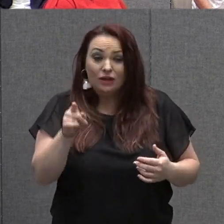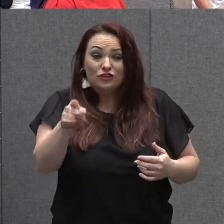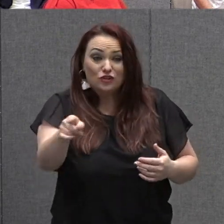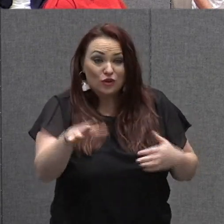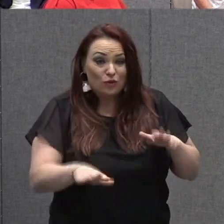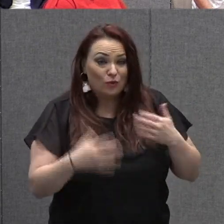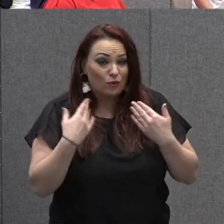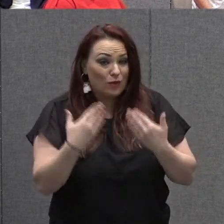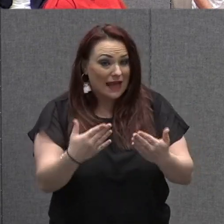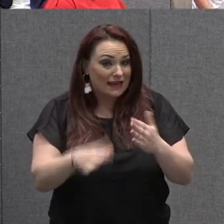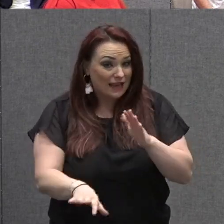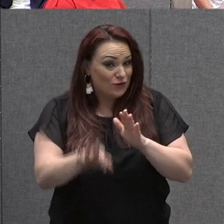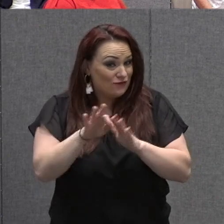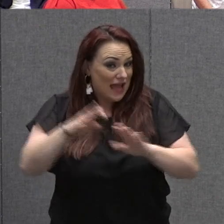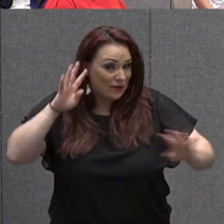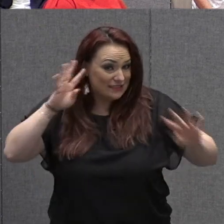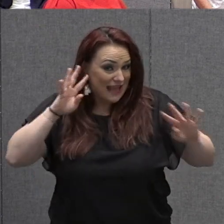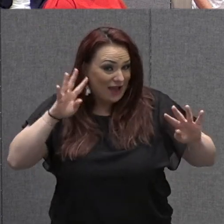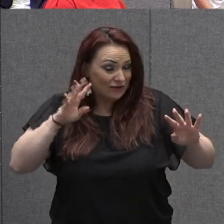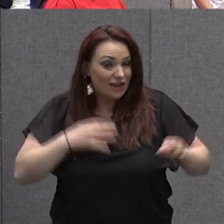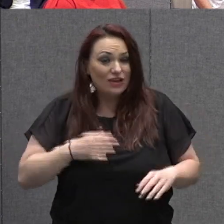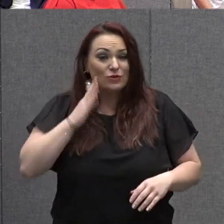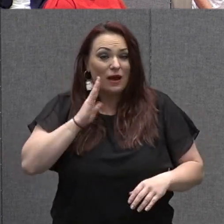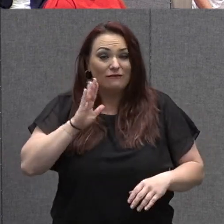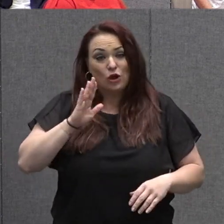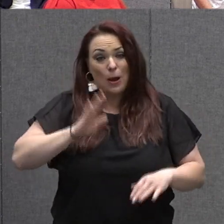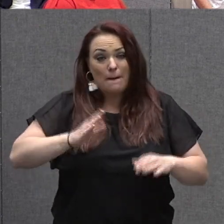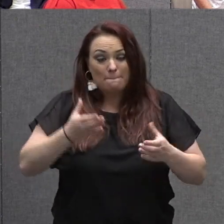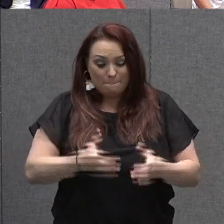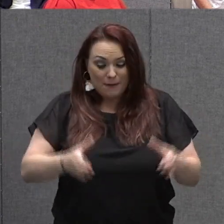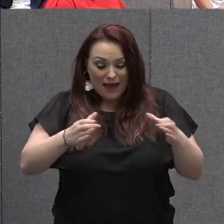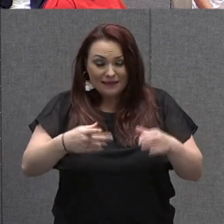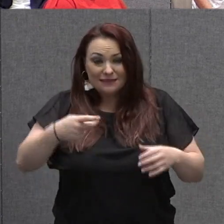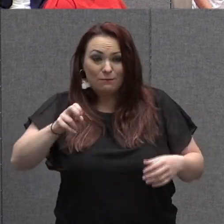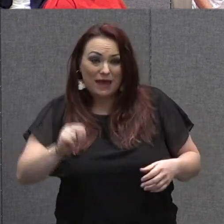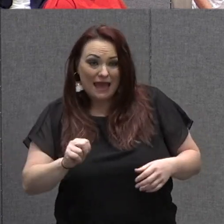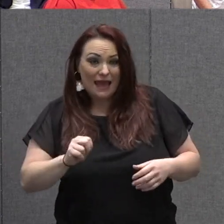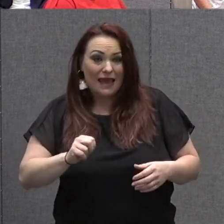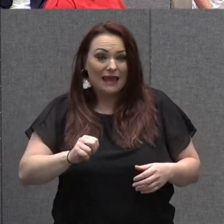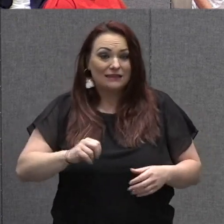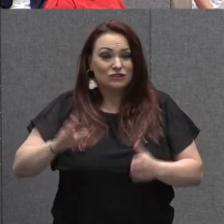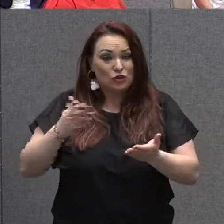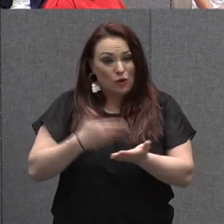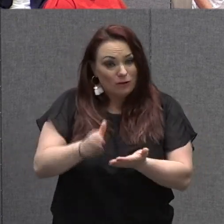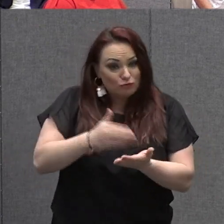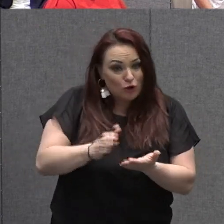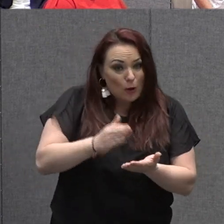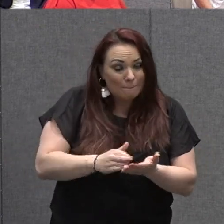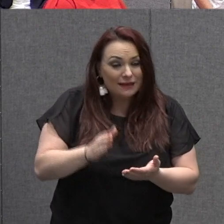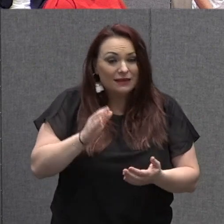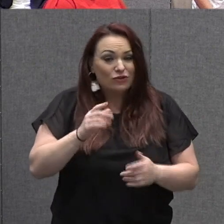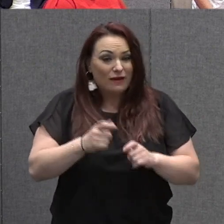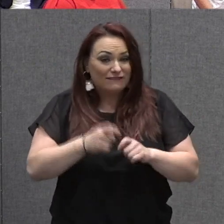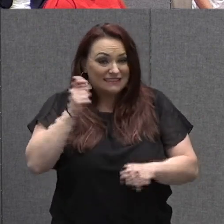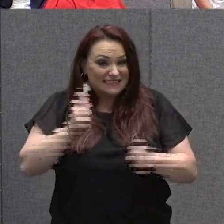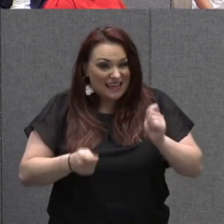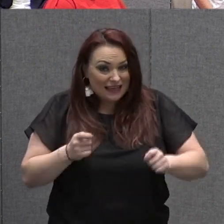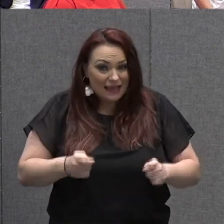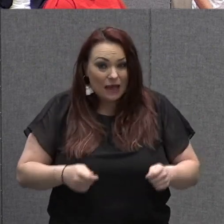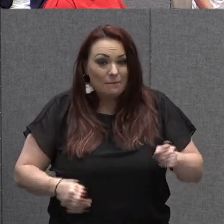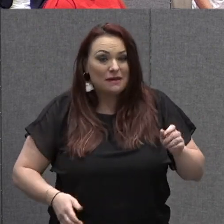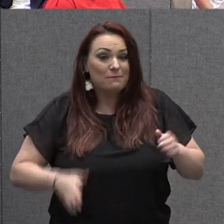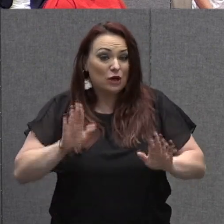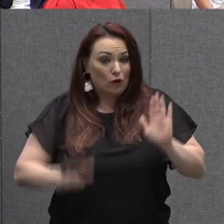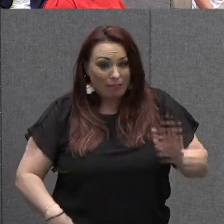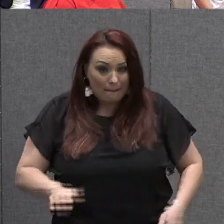your stuff, right? You got your pots, you got your pans, you got a broom, you've got a stick, you've got something, or maybe that just means that you're clapping and you're patting